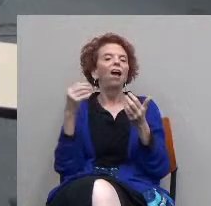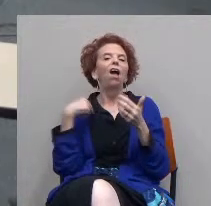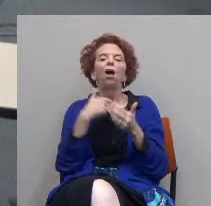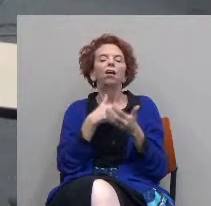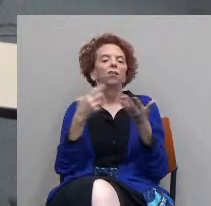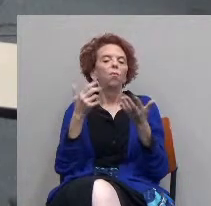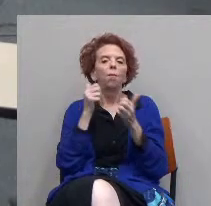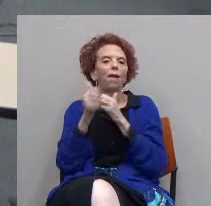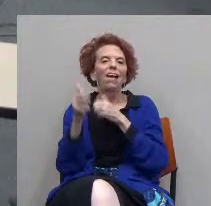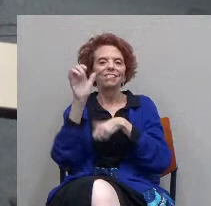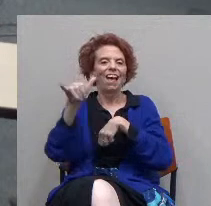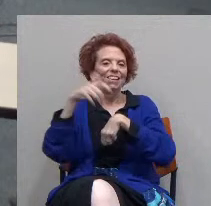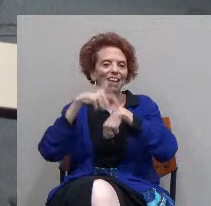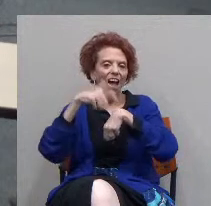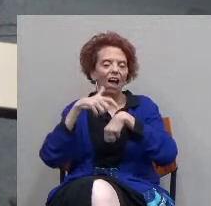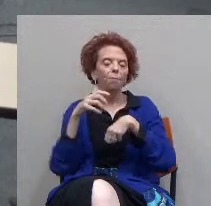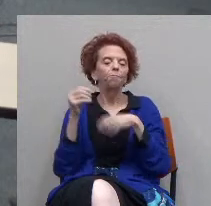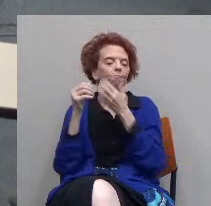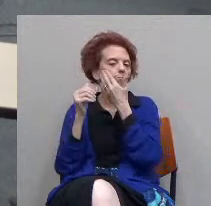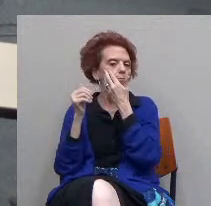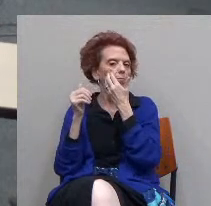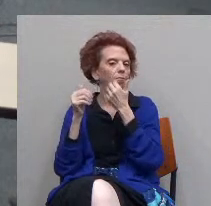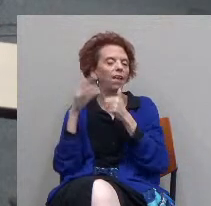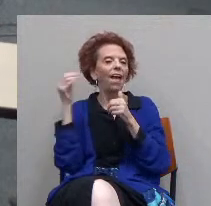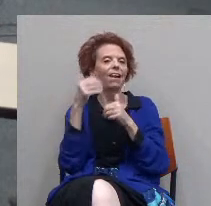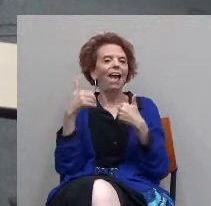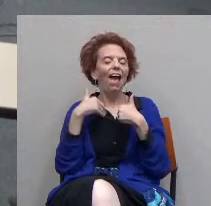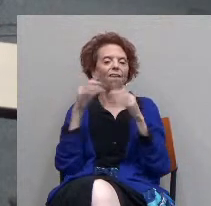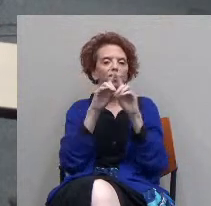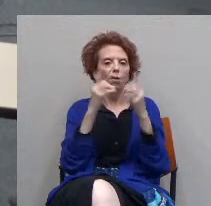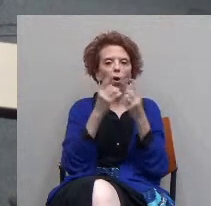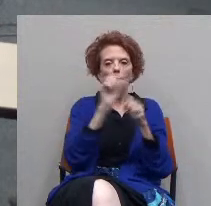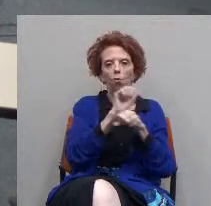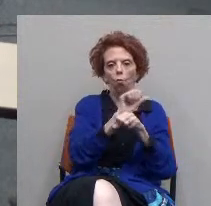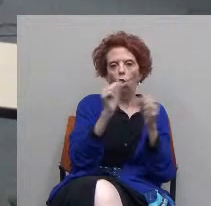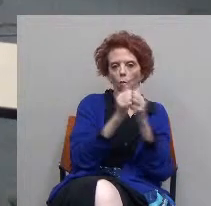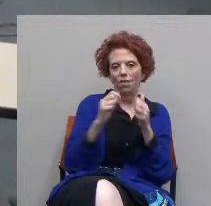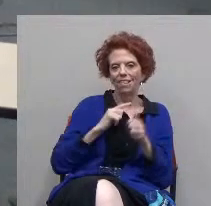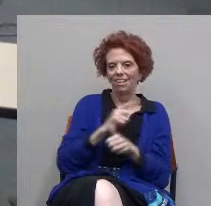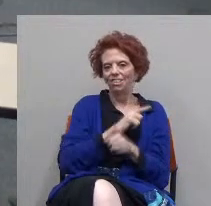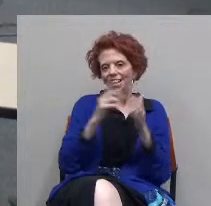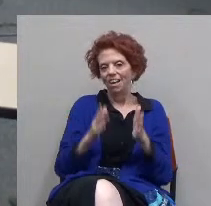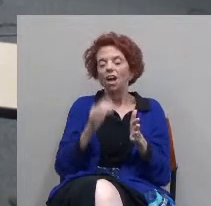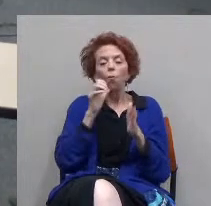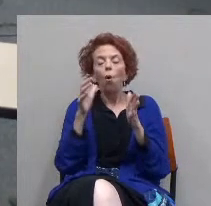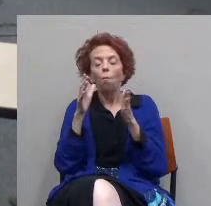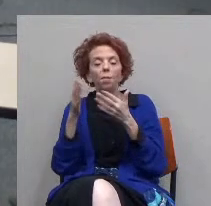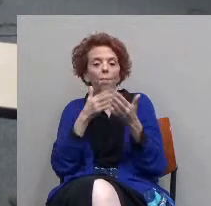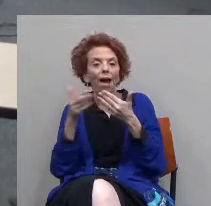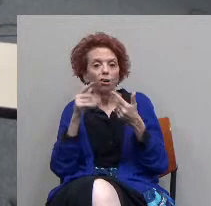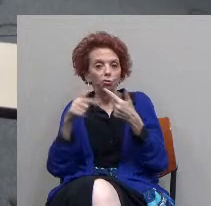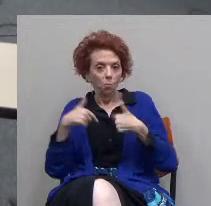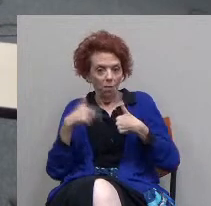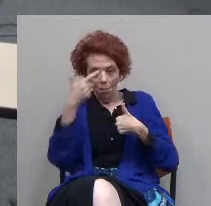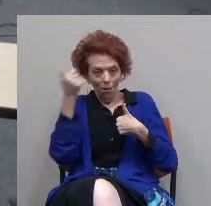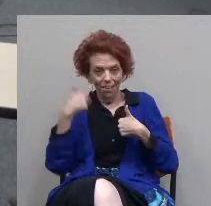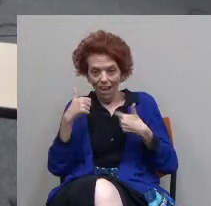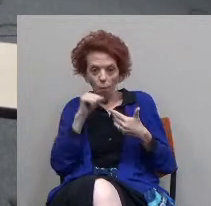work with legislators or have the department work with legislators about something that we're interested in. I mean, that won't really matter for me because I'll be